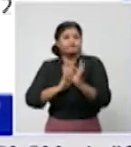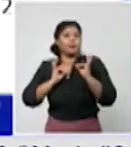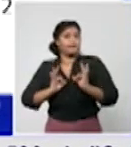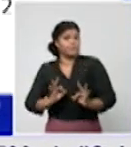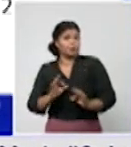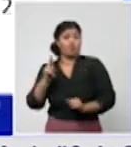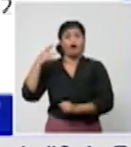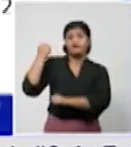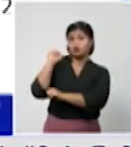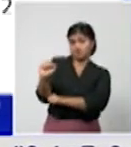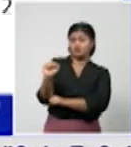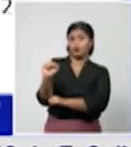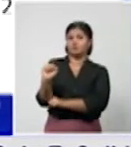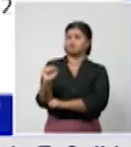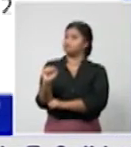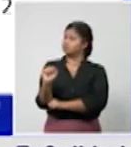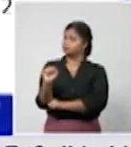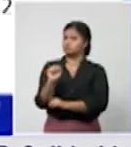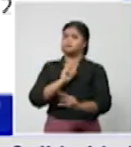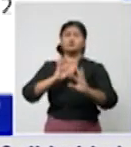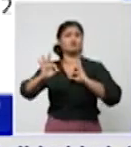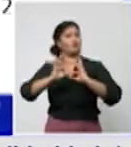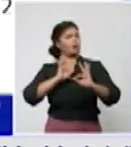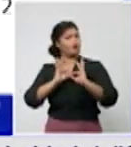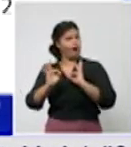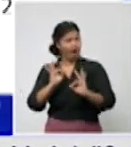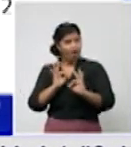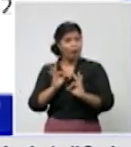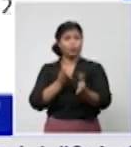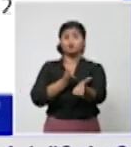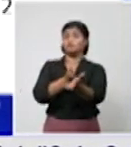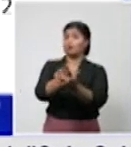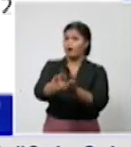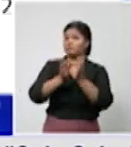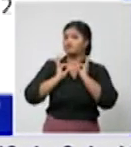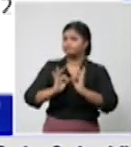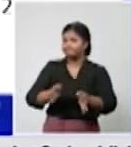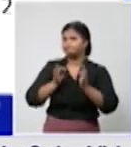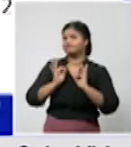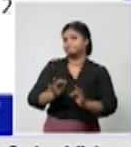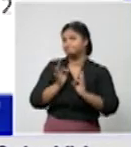35,154, and so forth. France, Spain, Peru, also with